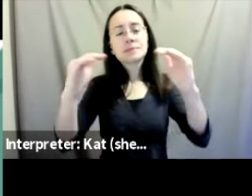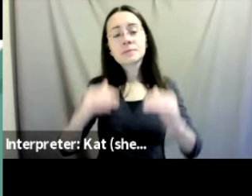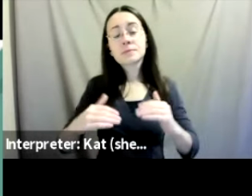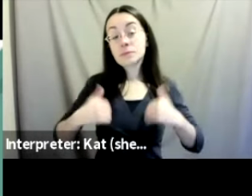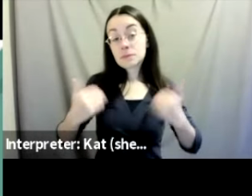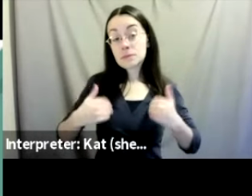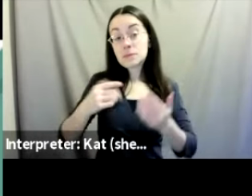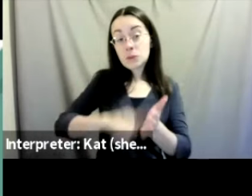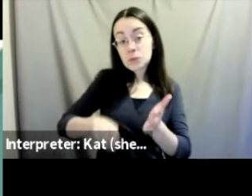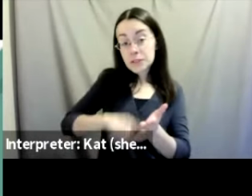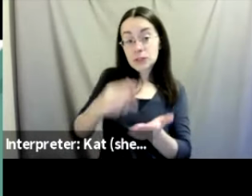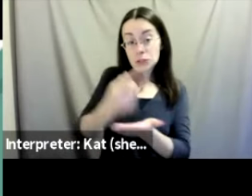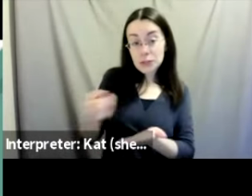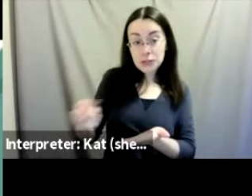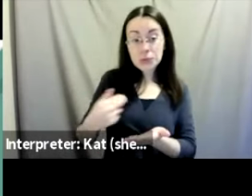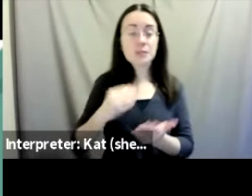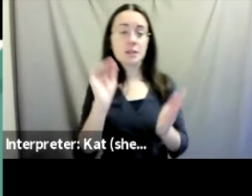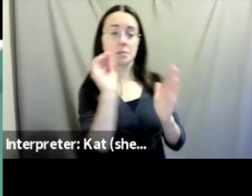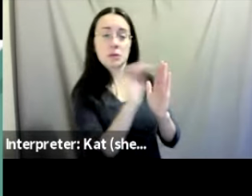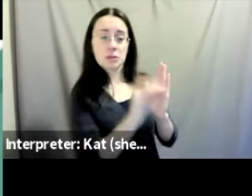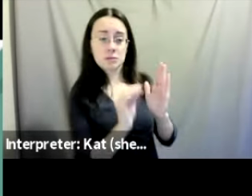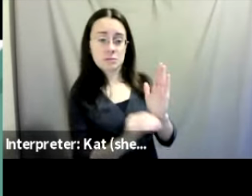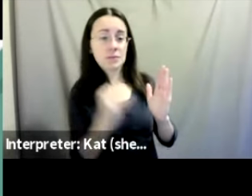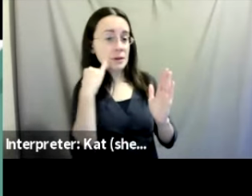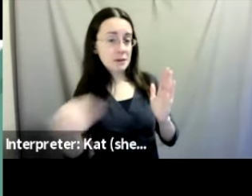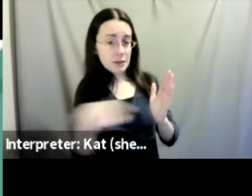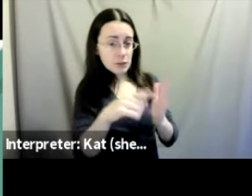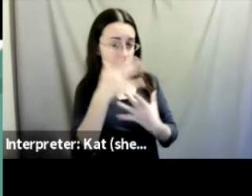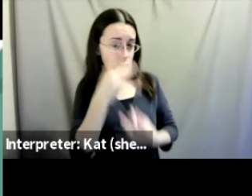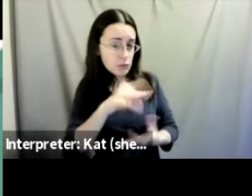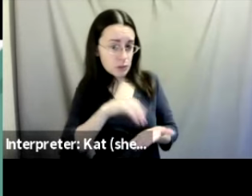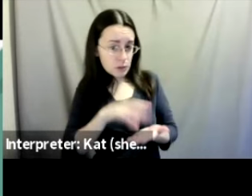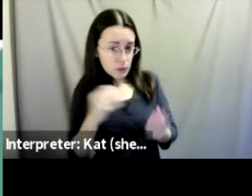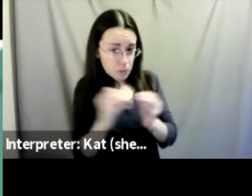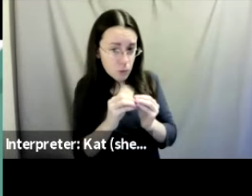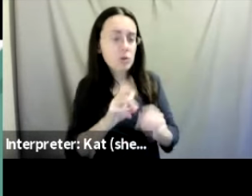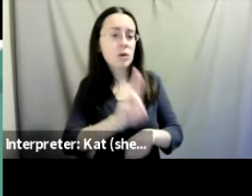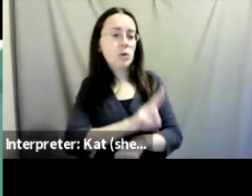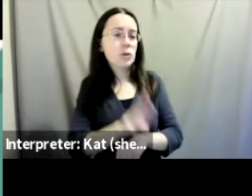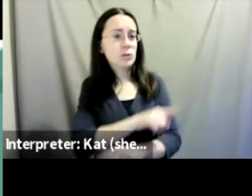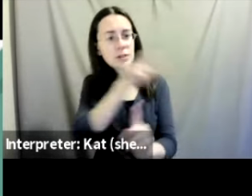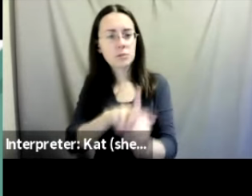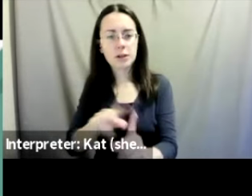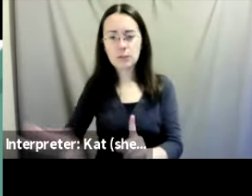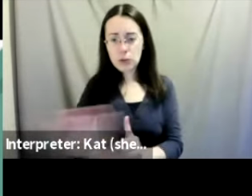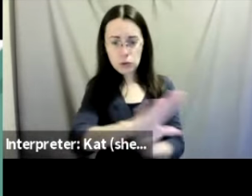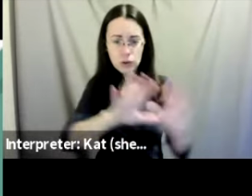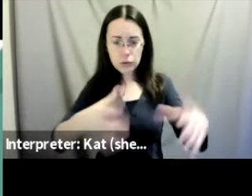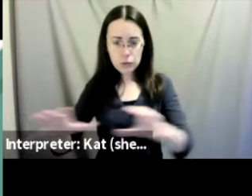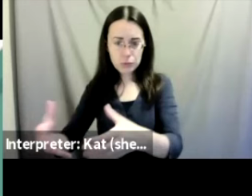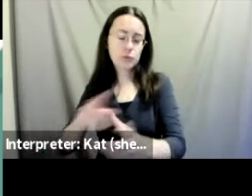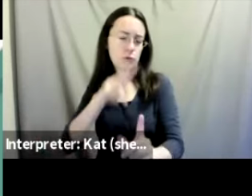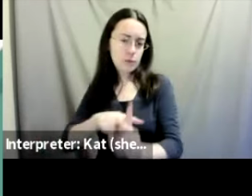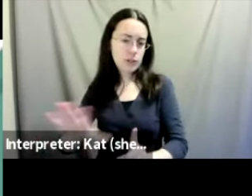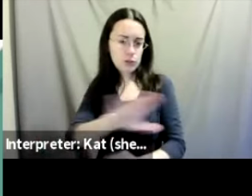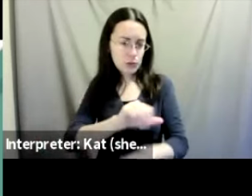related resources on here in case you're interested in learning more or using any of these with your groups and in your work. So